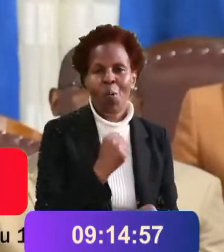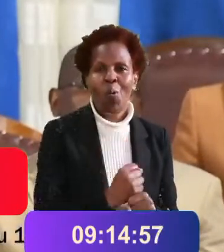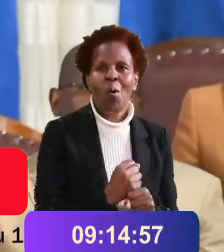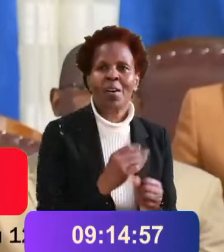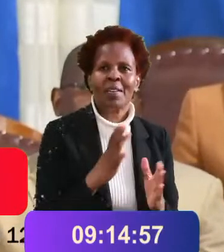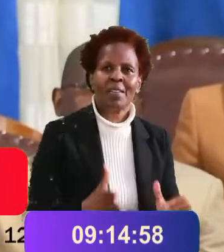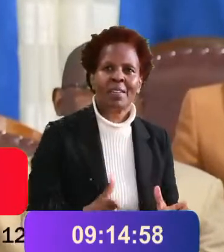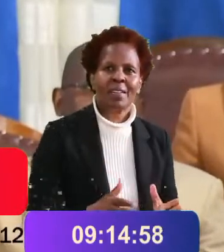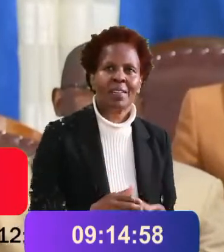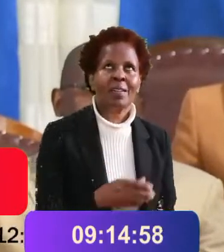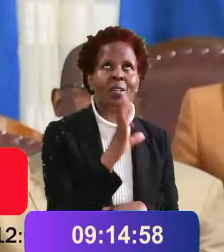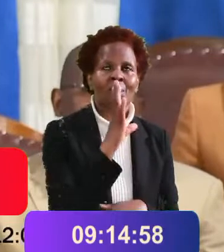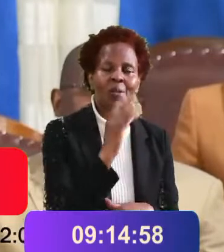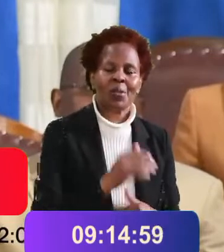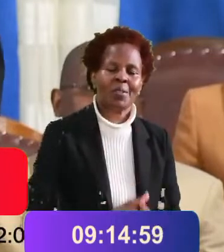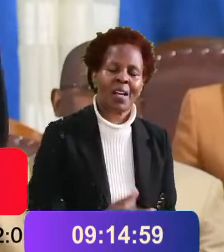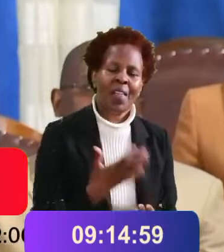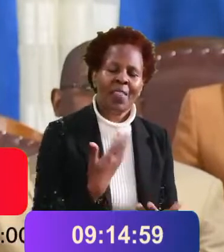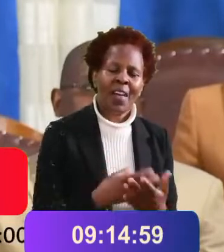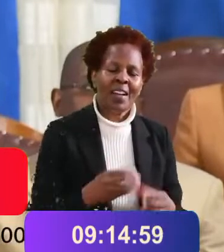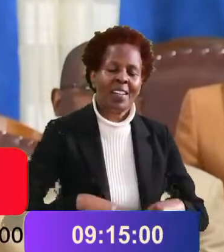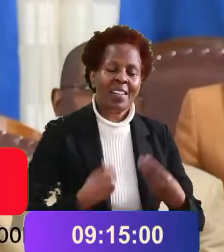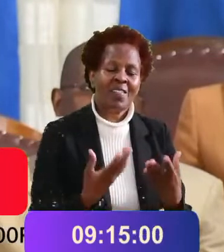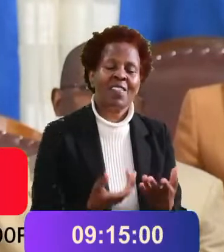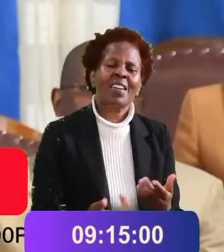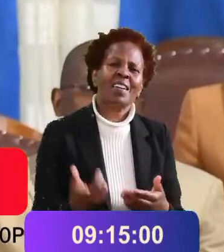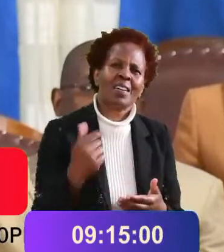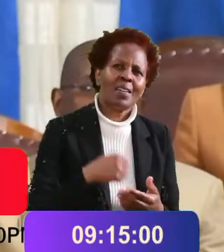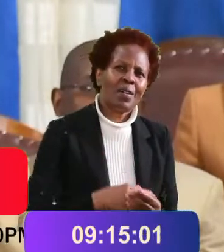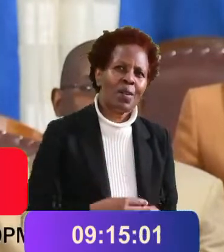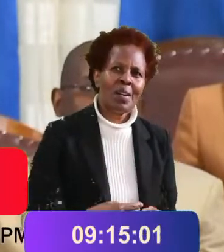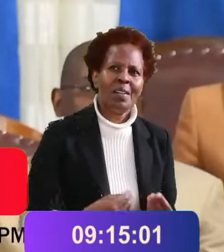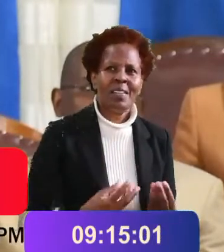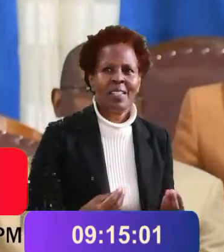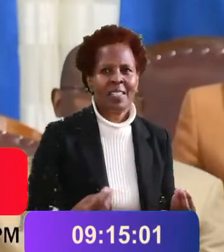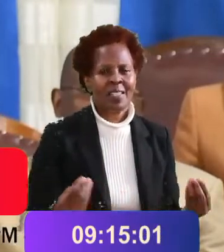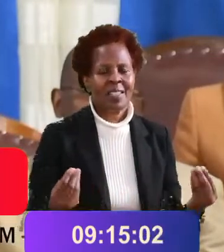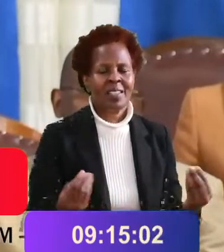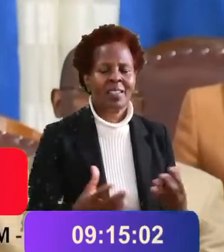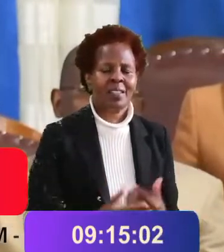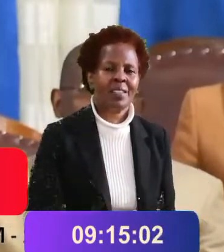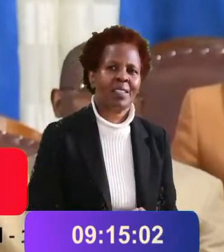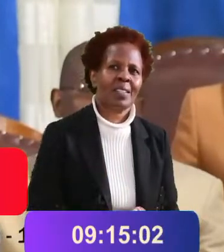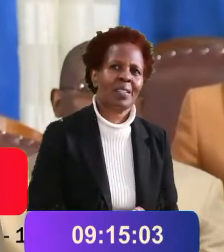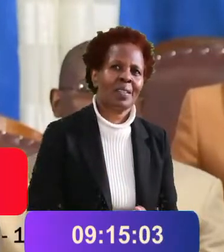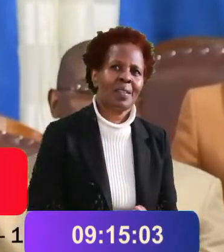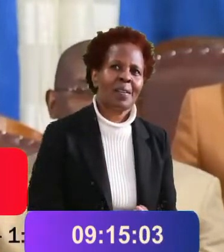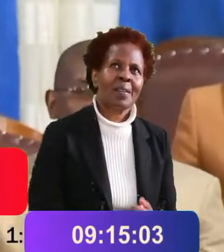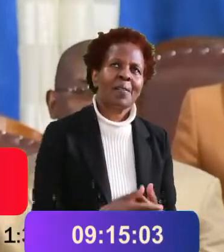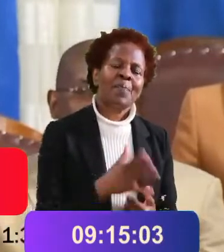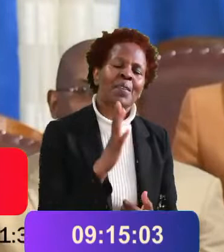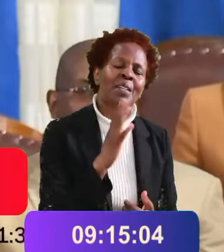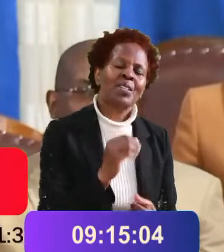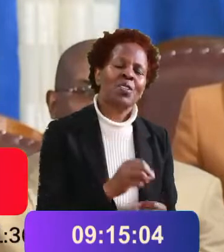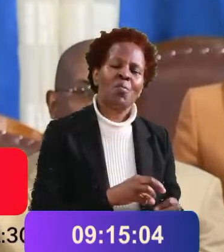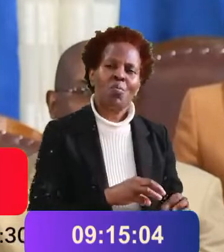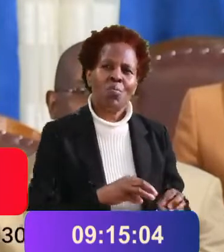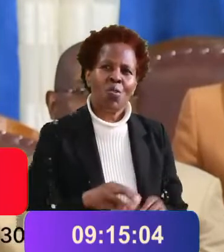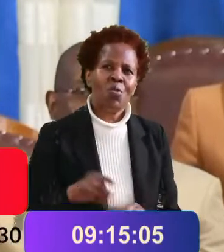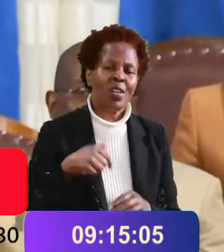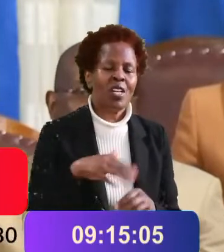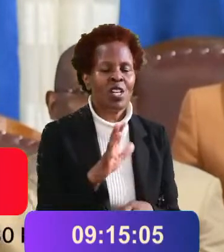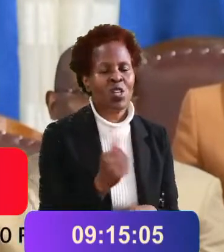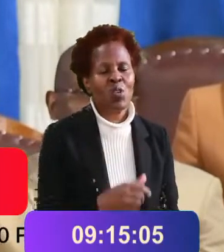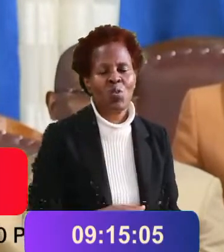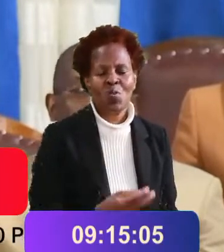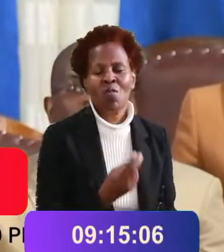has happened. And Thanksgiving comes naturally when the hand of God has moved in your